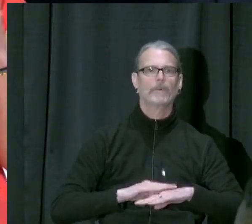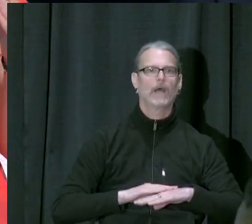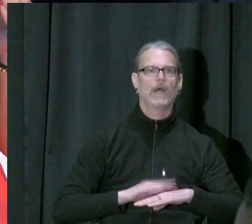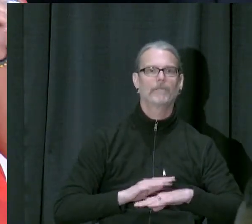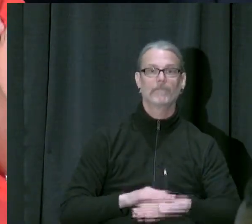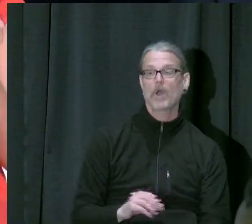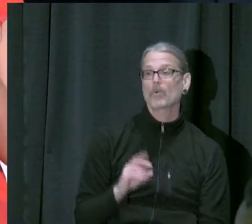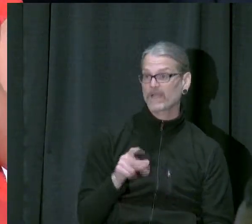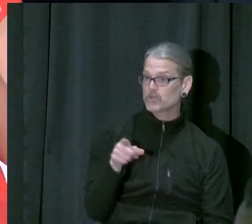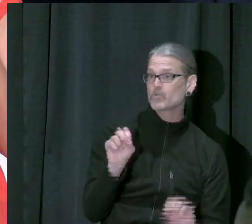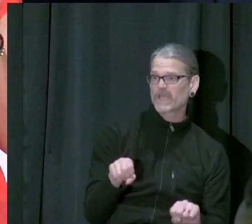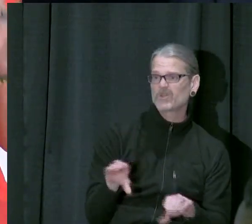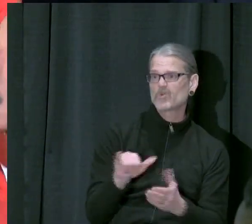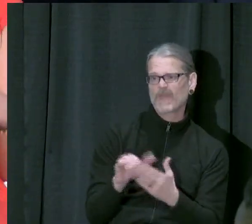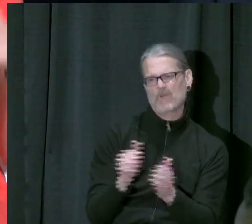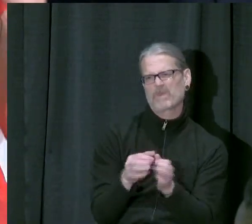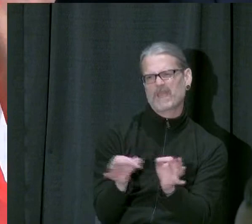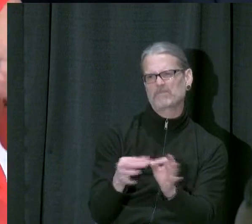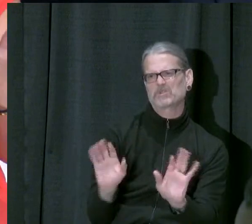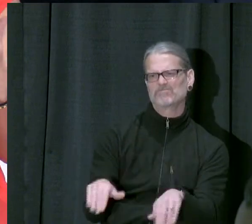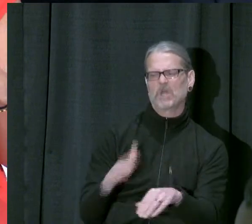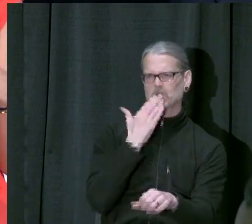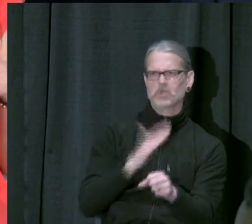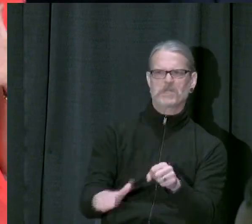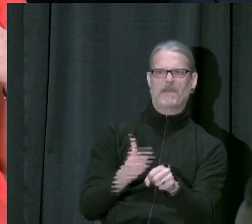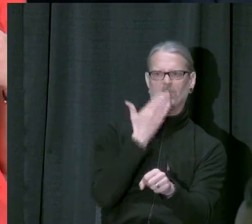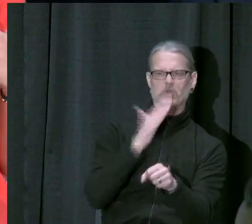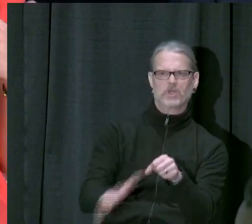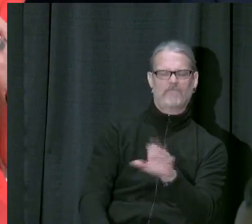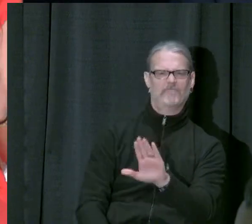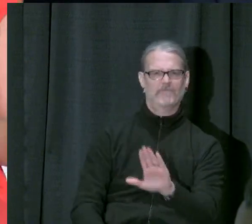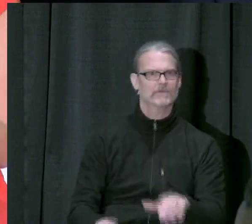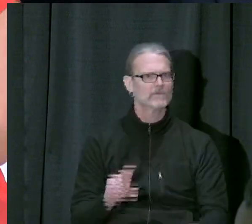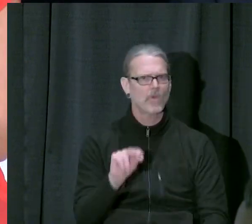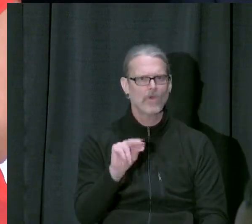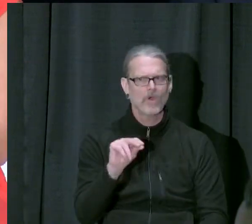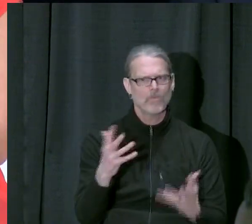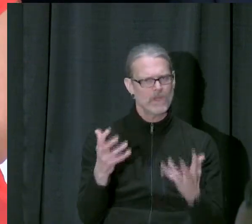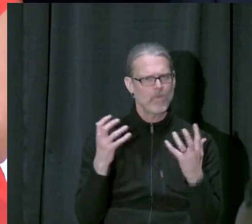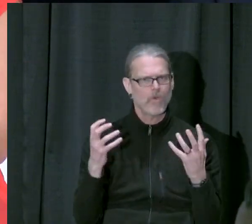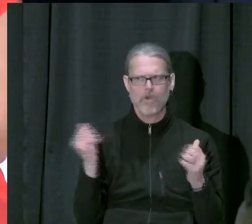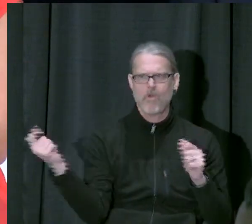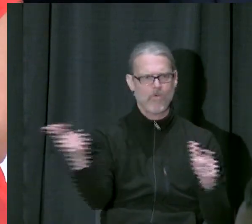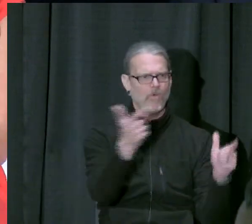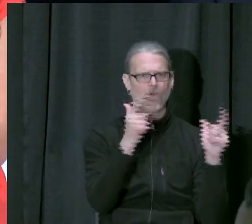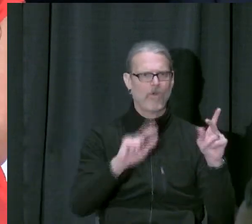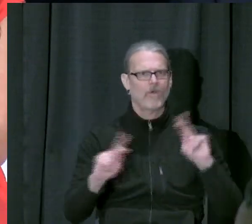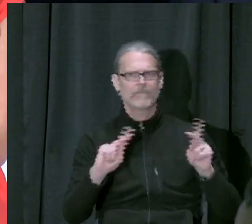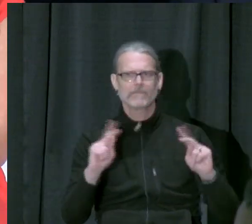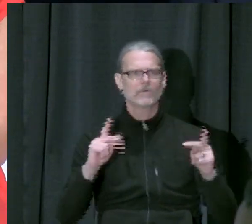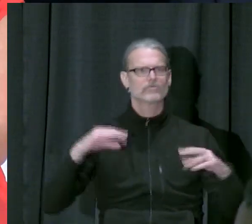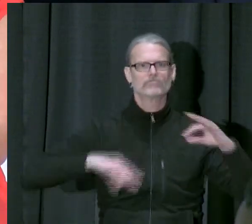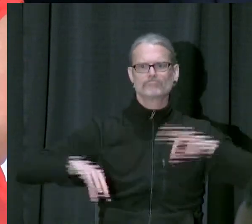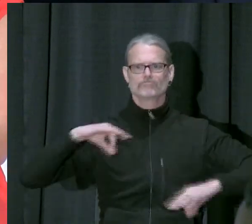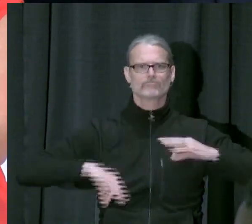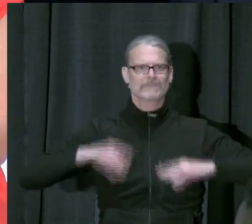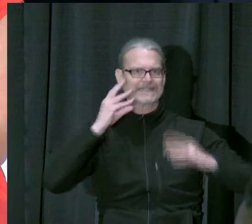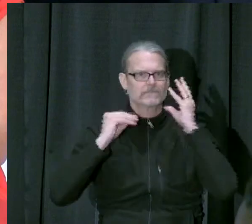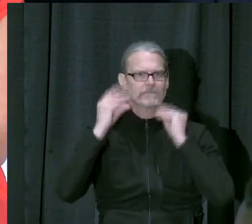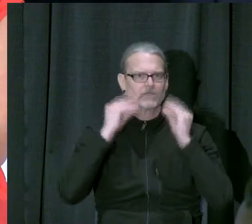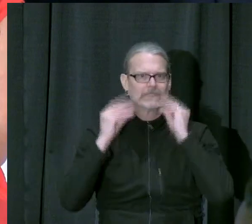can do this with captions, but enhancing that and creating more choice for all customers altogether. And I love that you